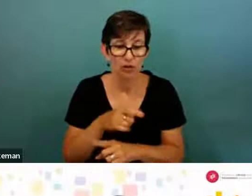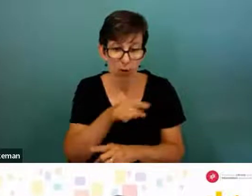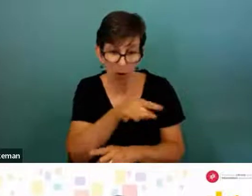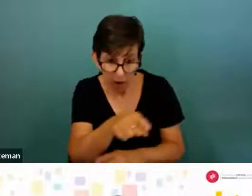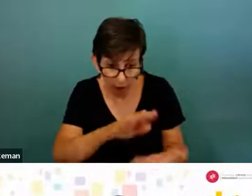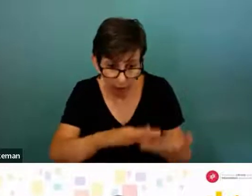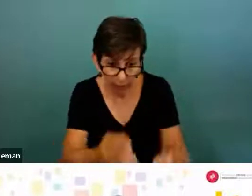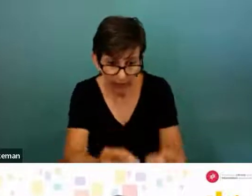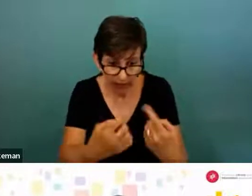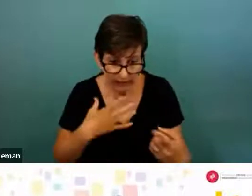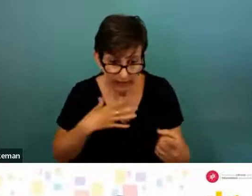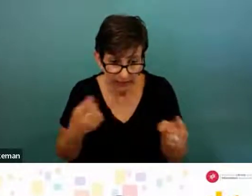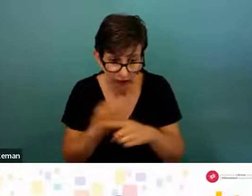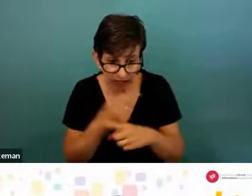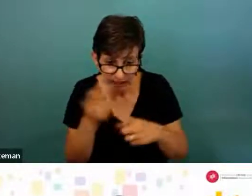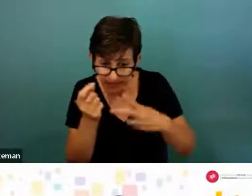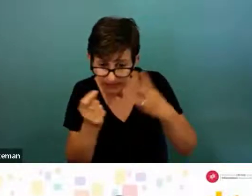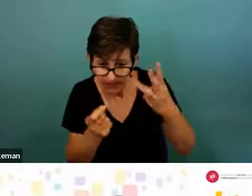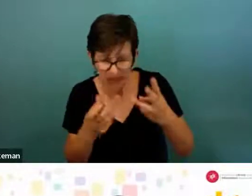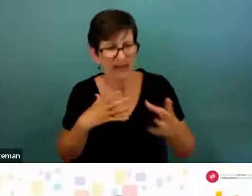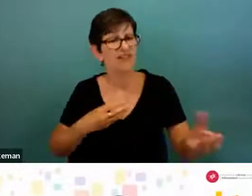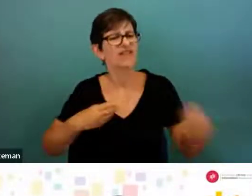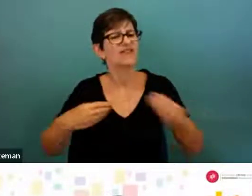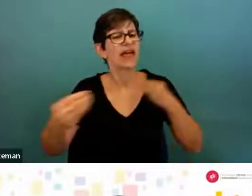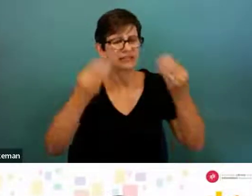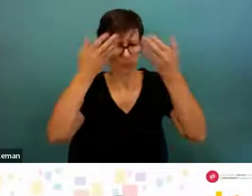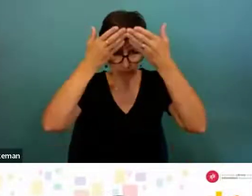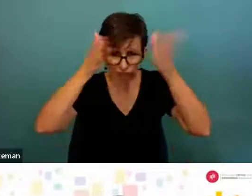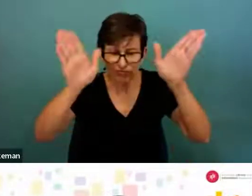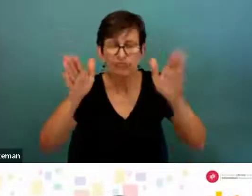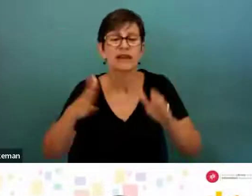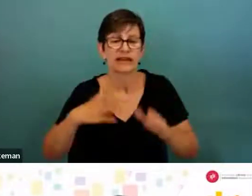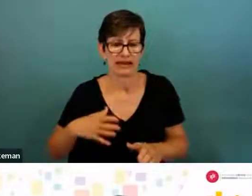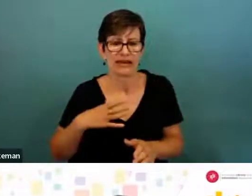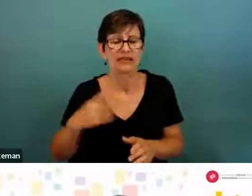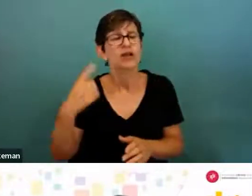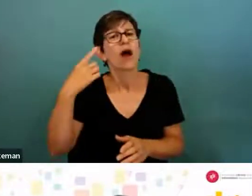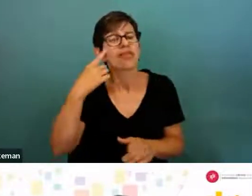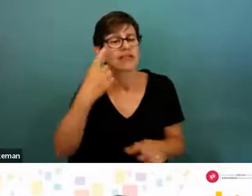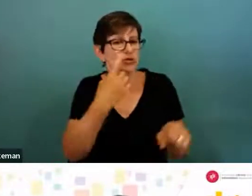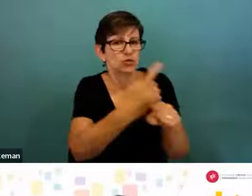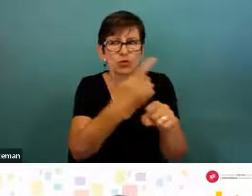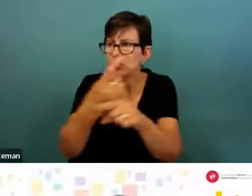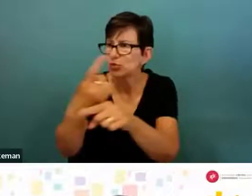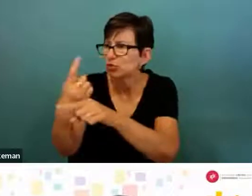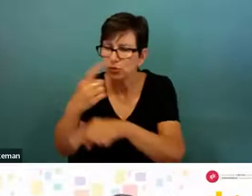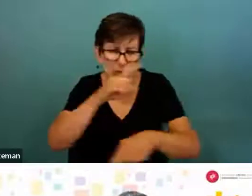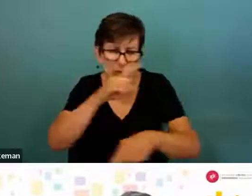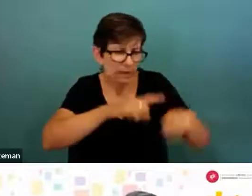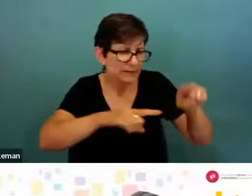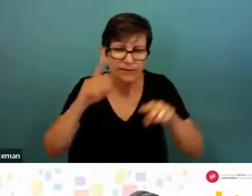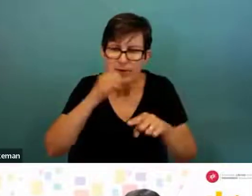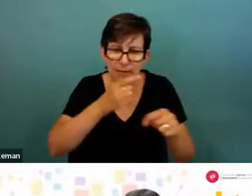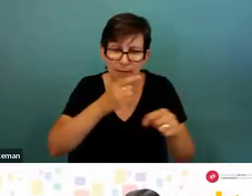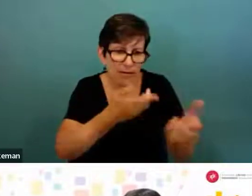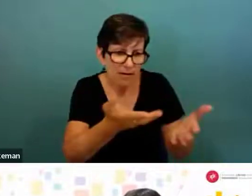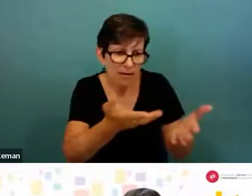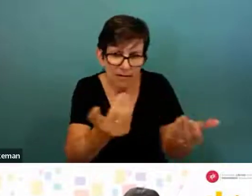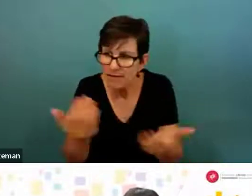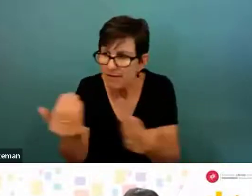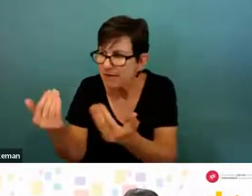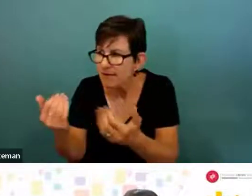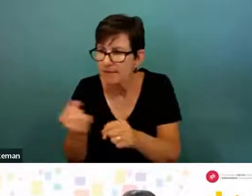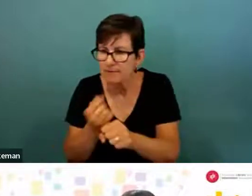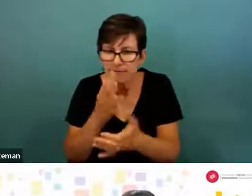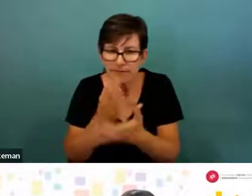may change as well. So we need to be flexible in that approach. So I think talking to as many different people as you can to getting it right for